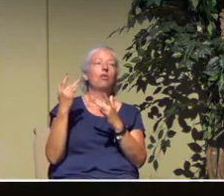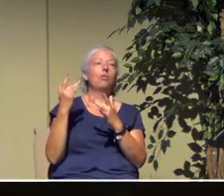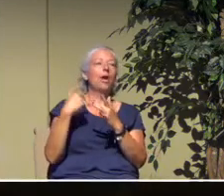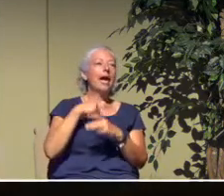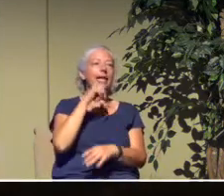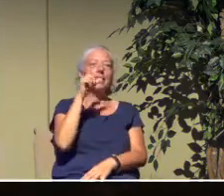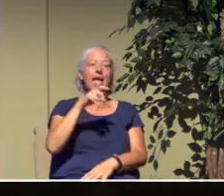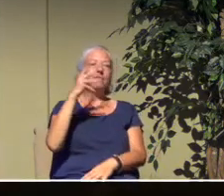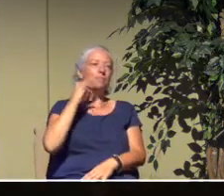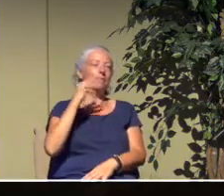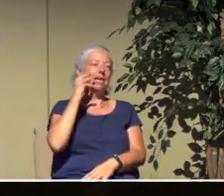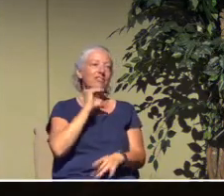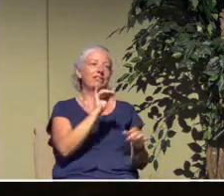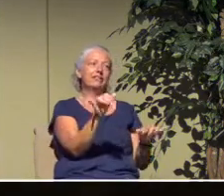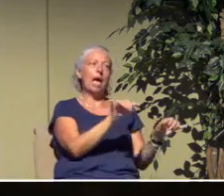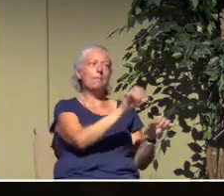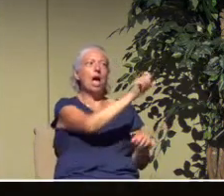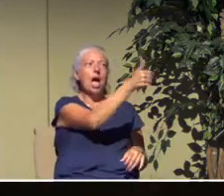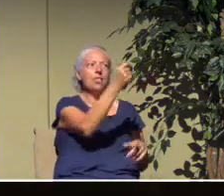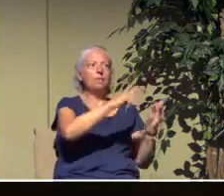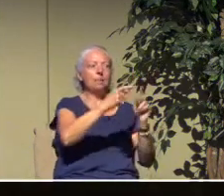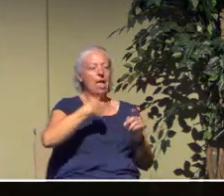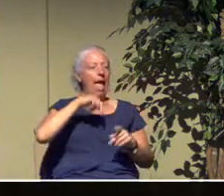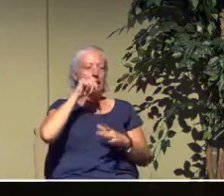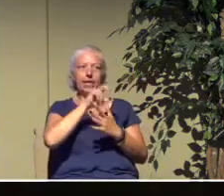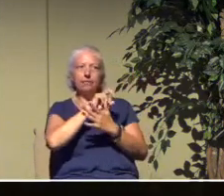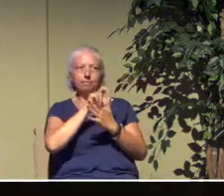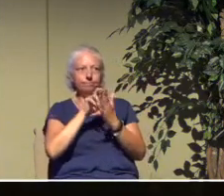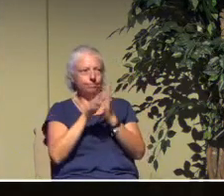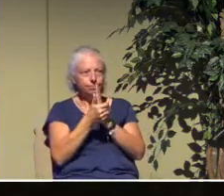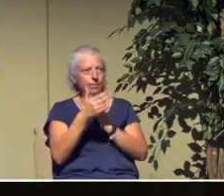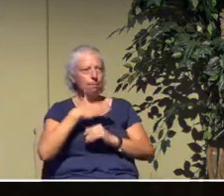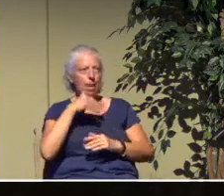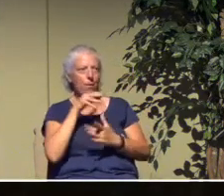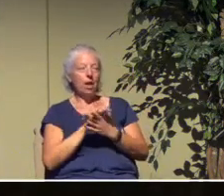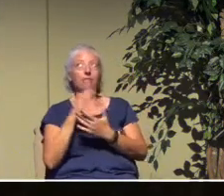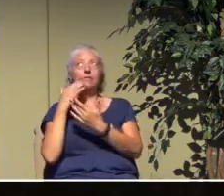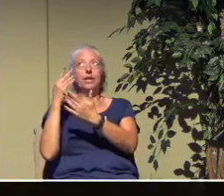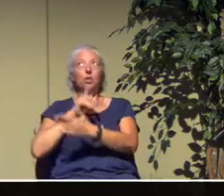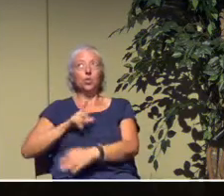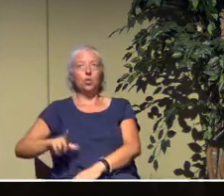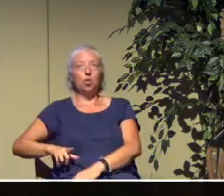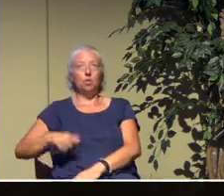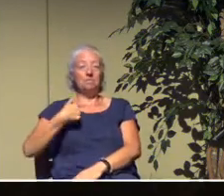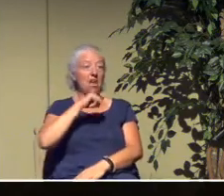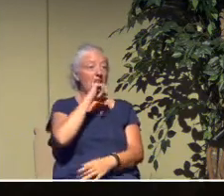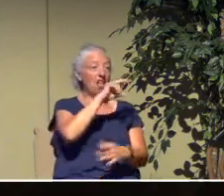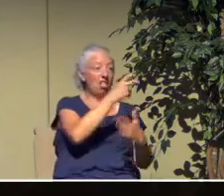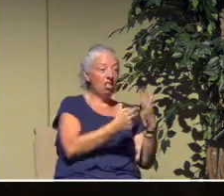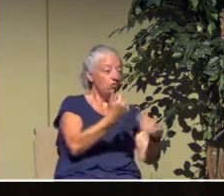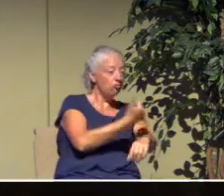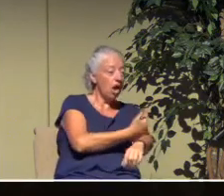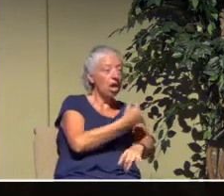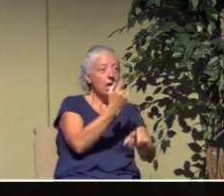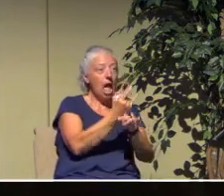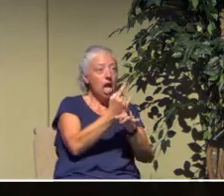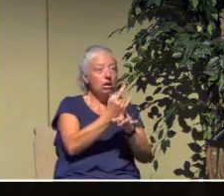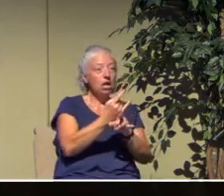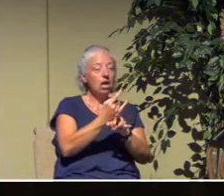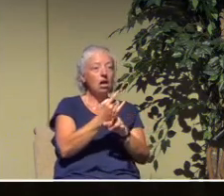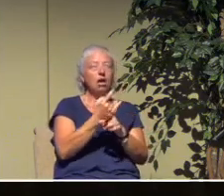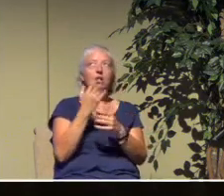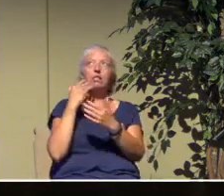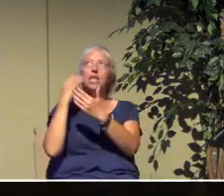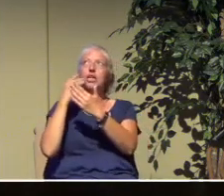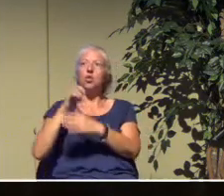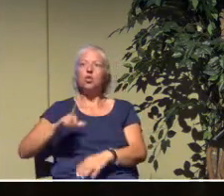to go through when they hit rock bottom. I did not cheat on my wife, thank you, Lord. I did not do drugs and alcohol. I didn't shame my family, thank you,